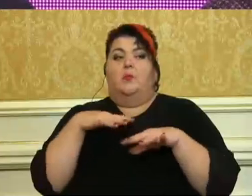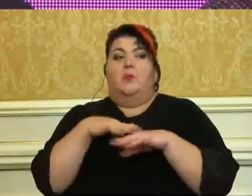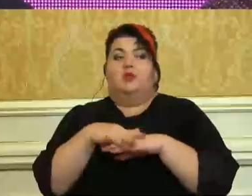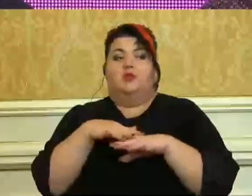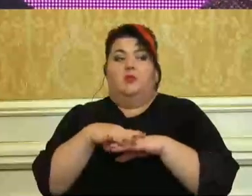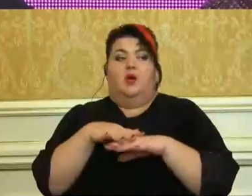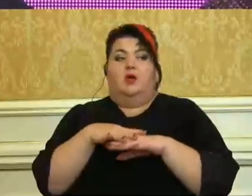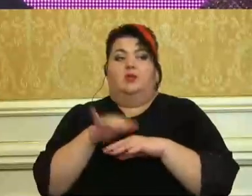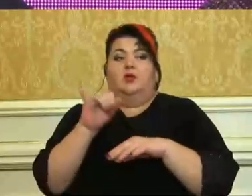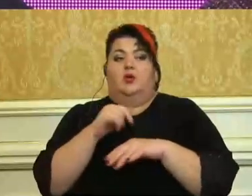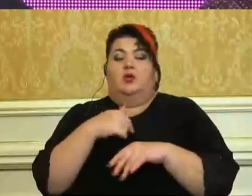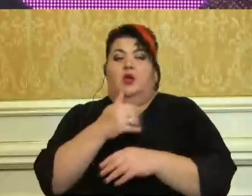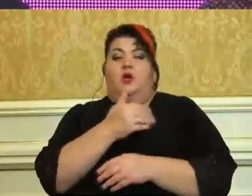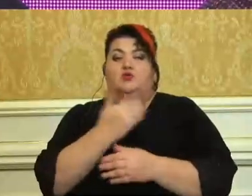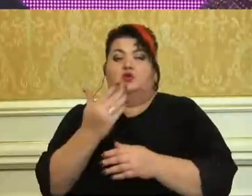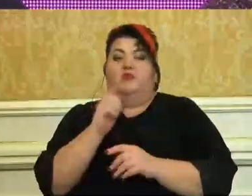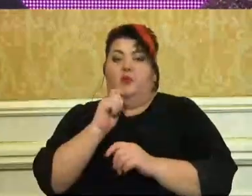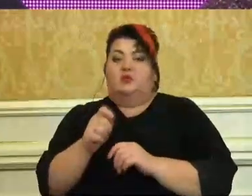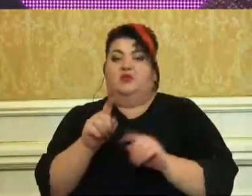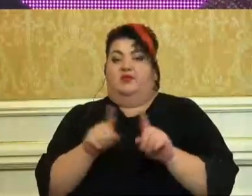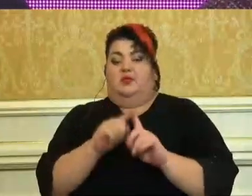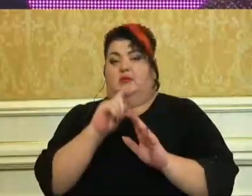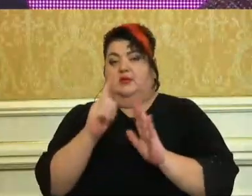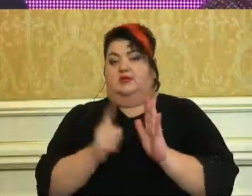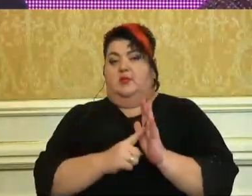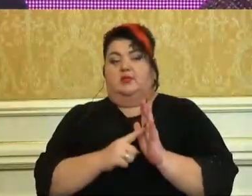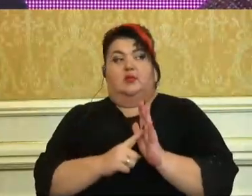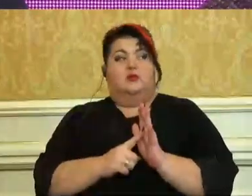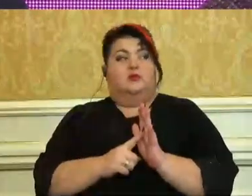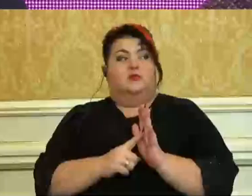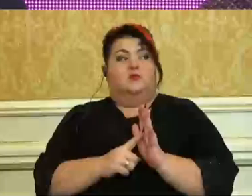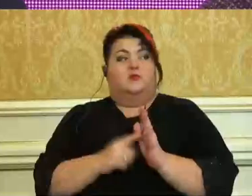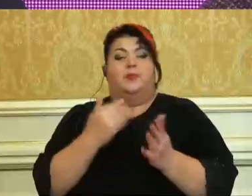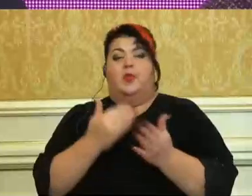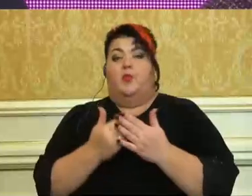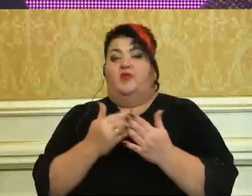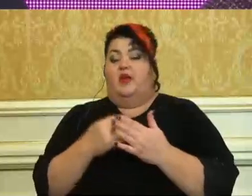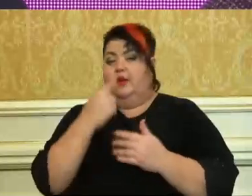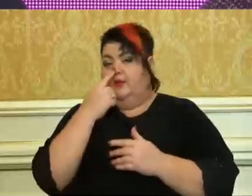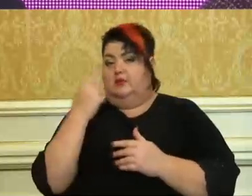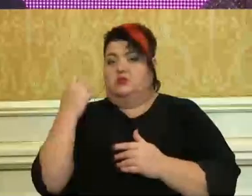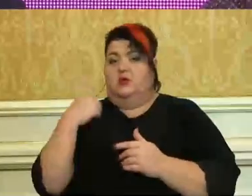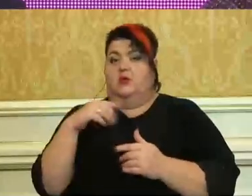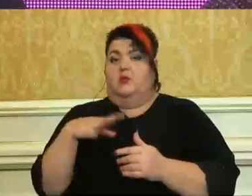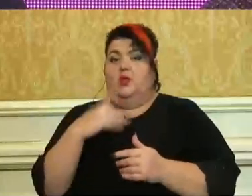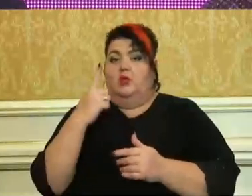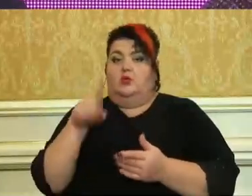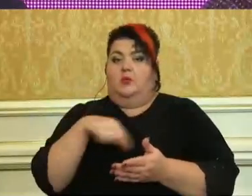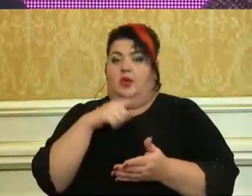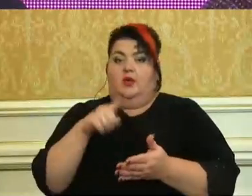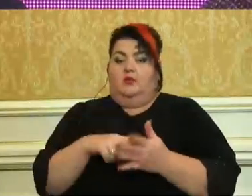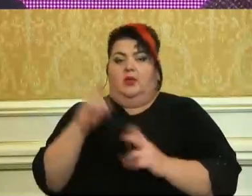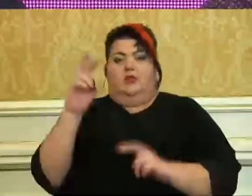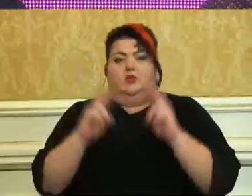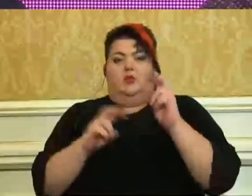through engineering, math, etc. So well, she's involved in the girl. So now I would like to ask you. So well,